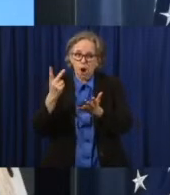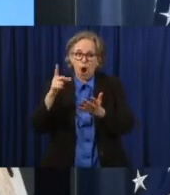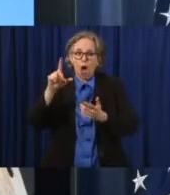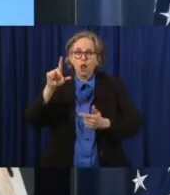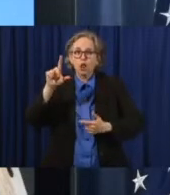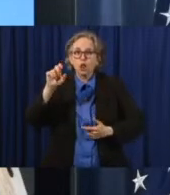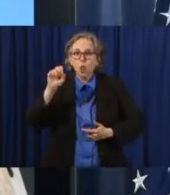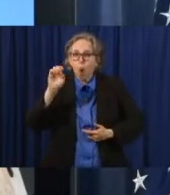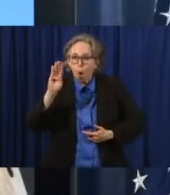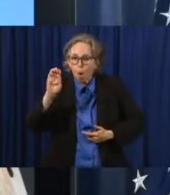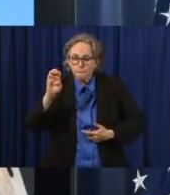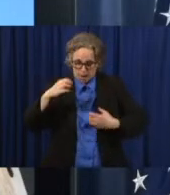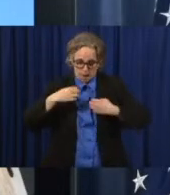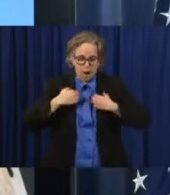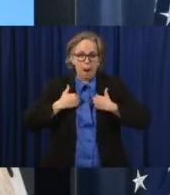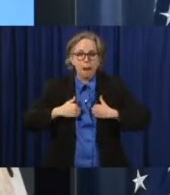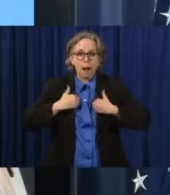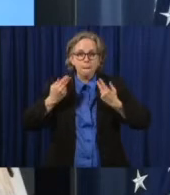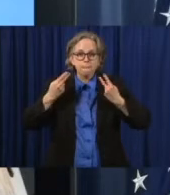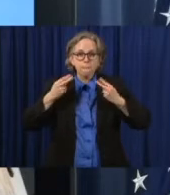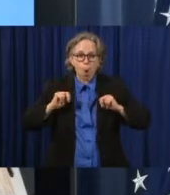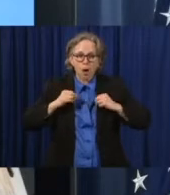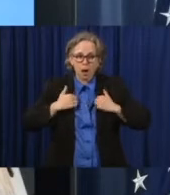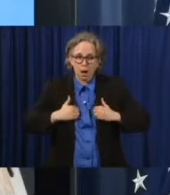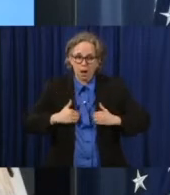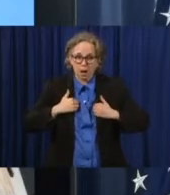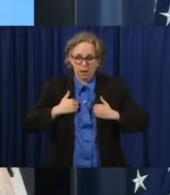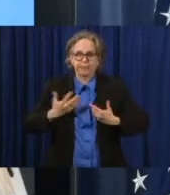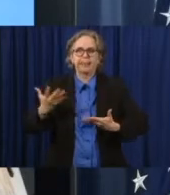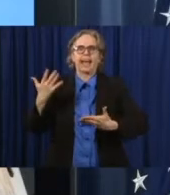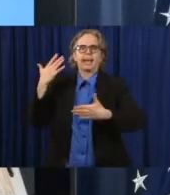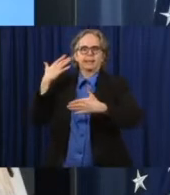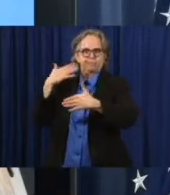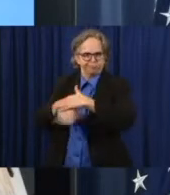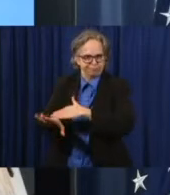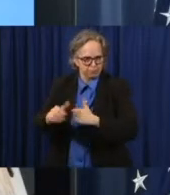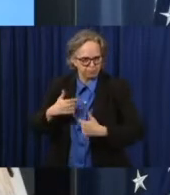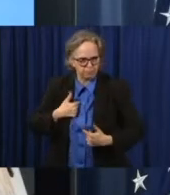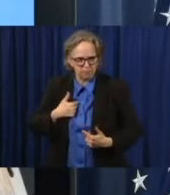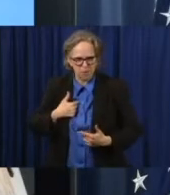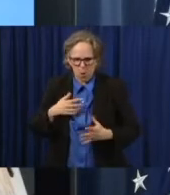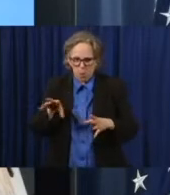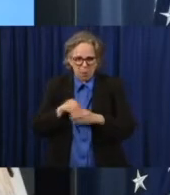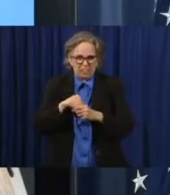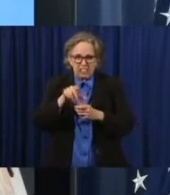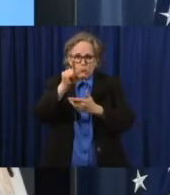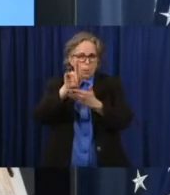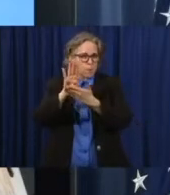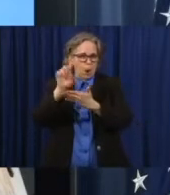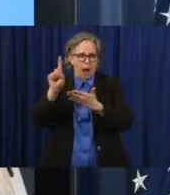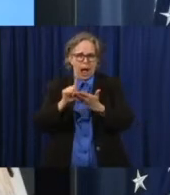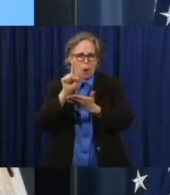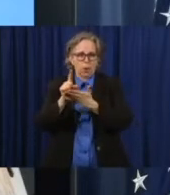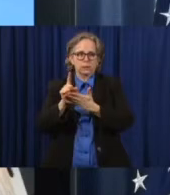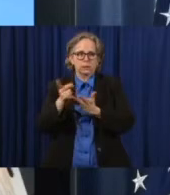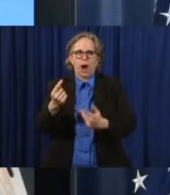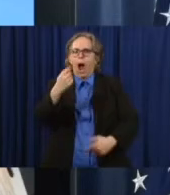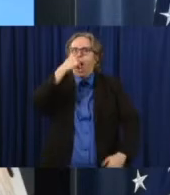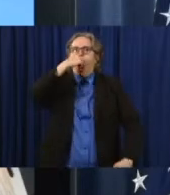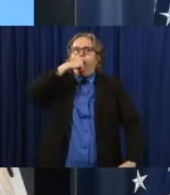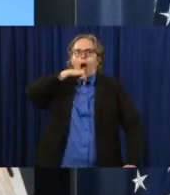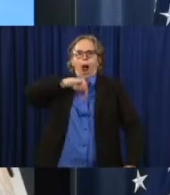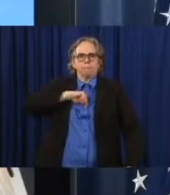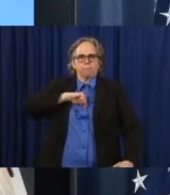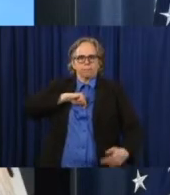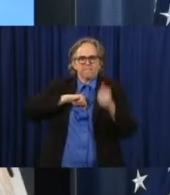And within 24 hours, they were intubating me and shipping me